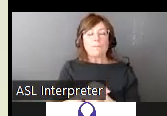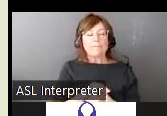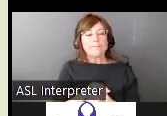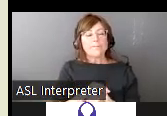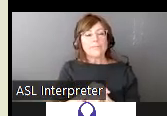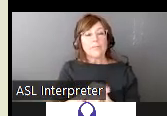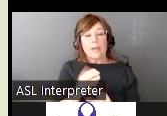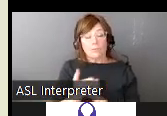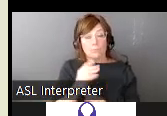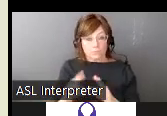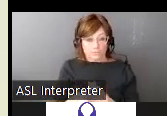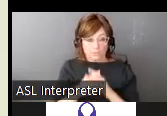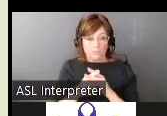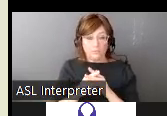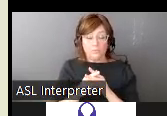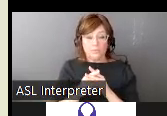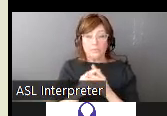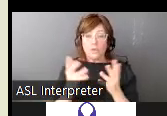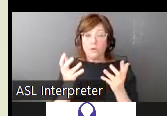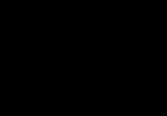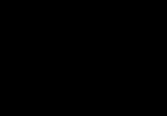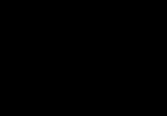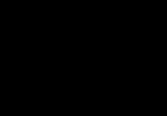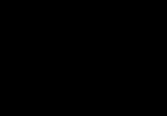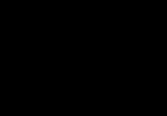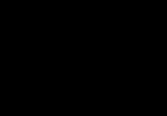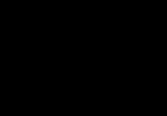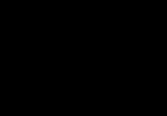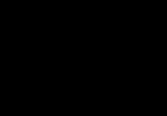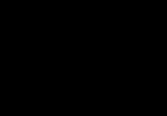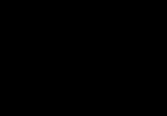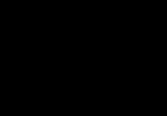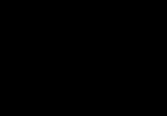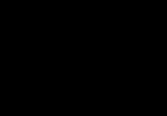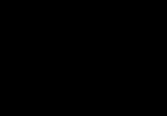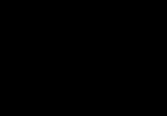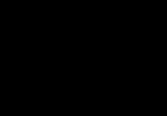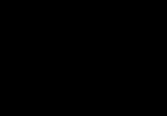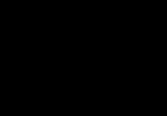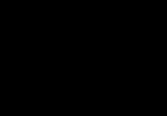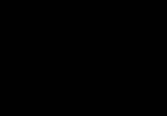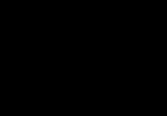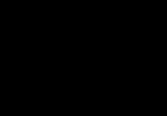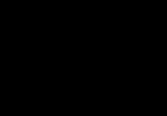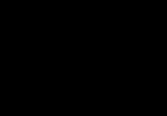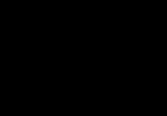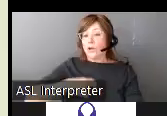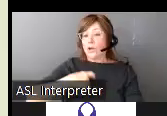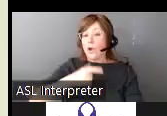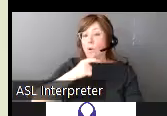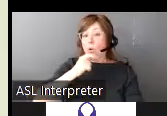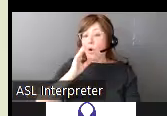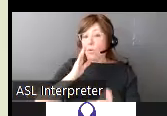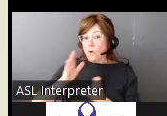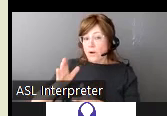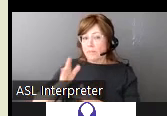I begin, I would like to extend my sincerest thank you to the conference organizers,